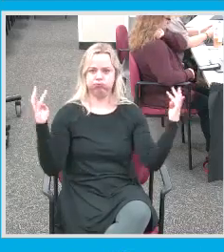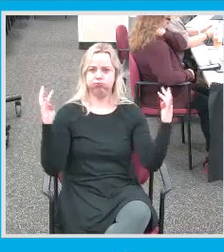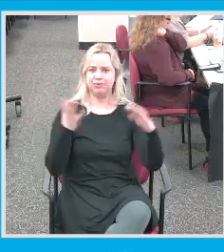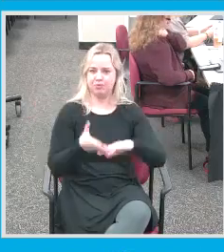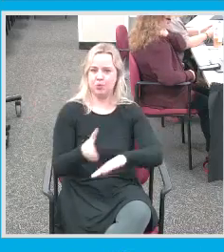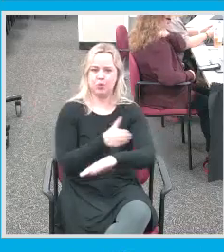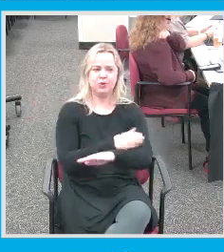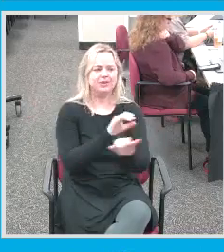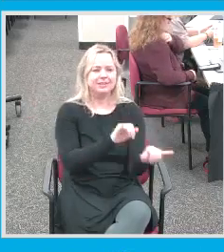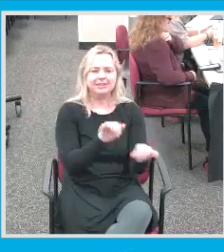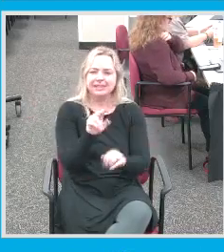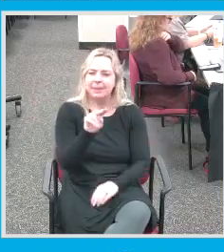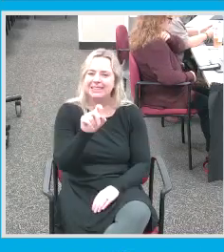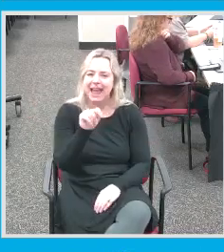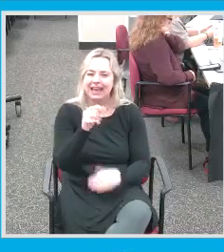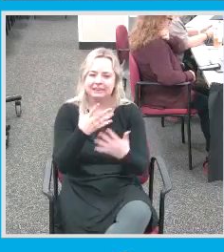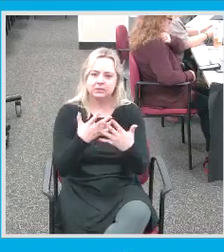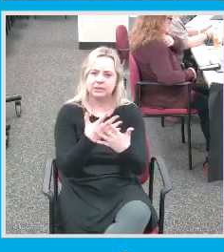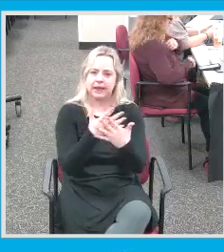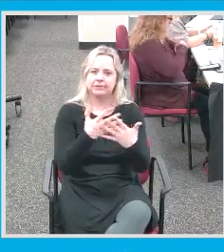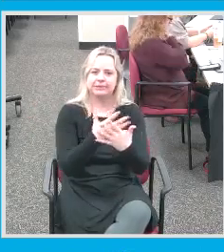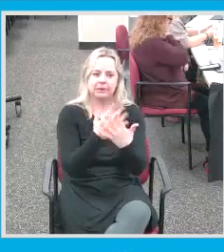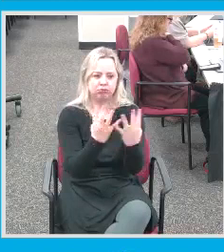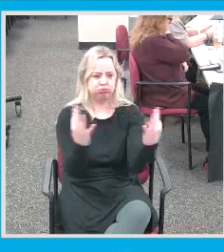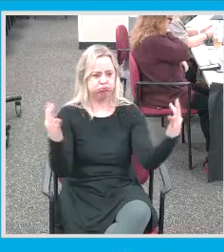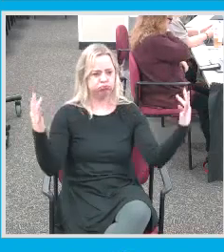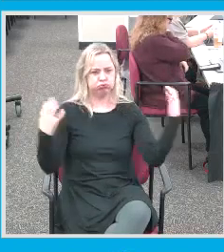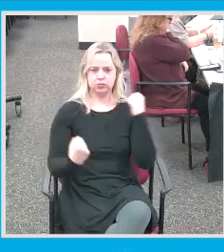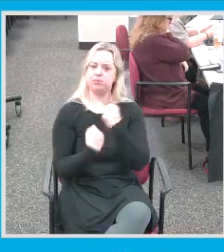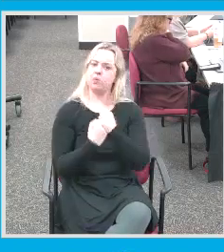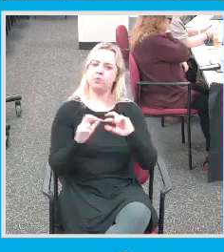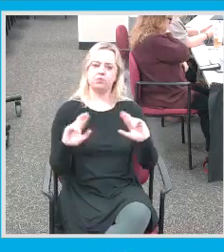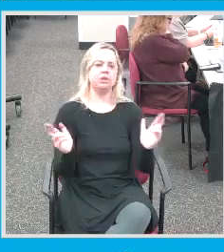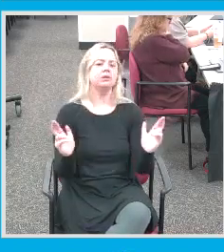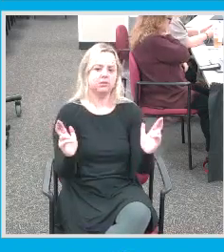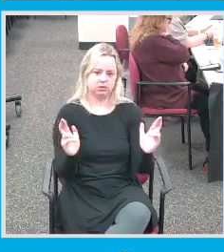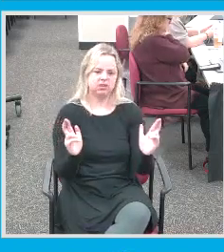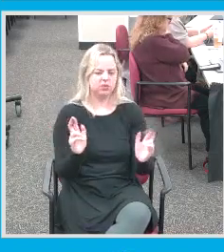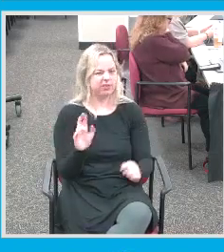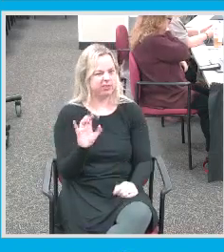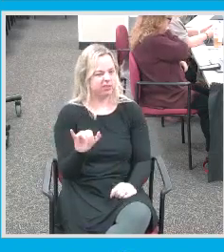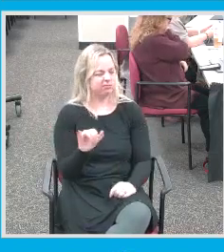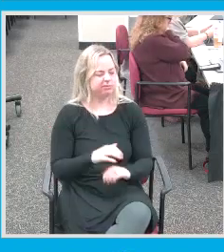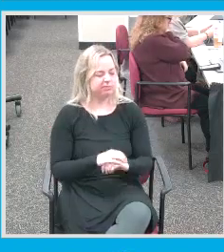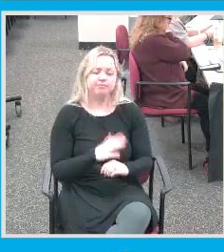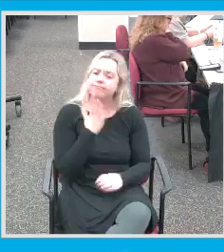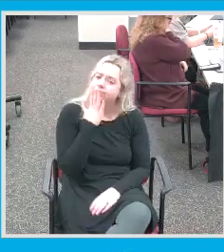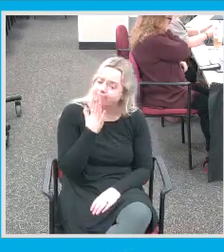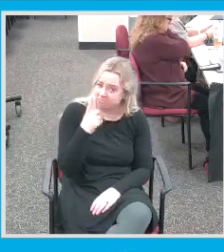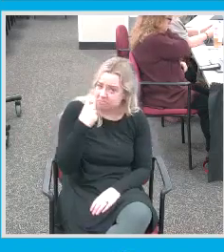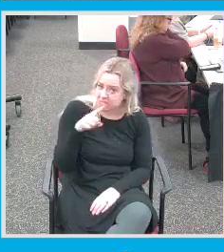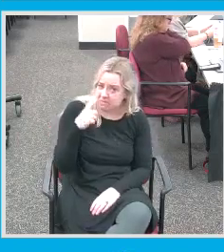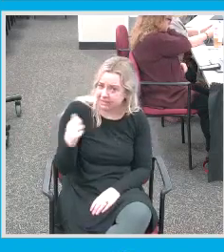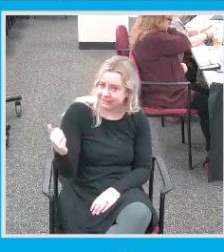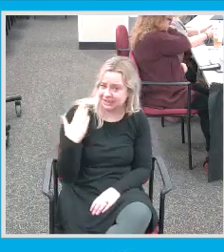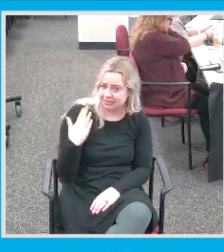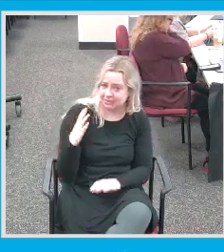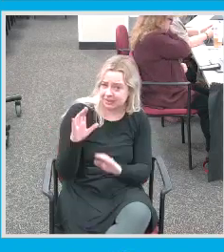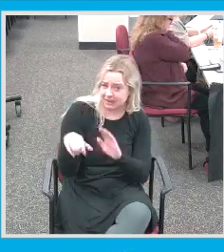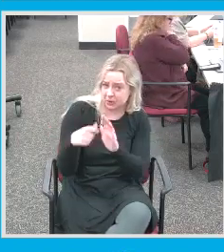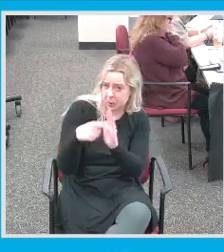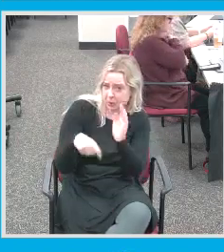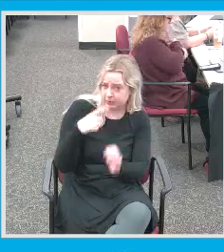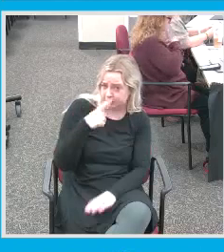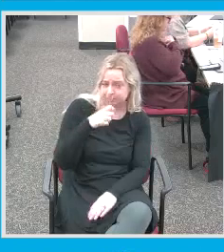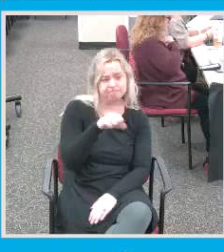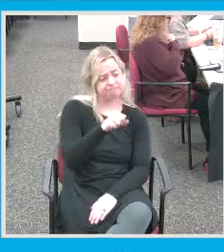net. We're just building a stronger net of support for our youth. Thank you. Would you be able to forward that source for